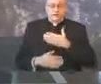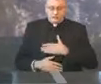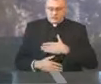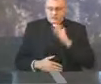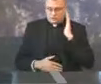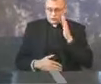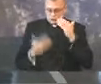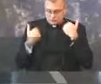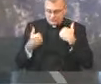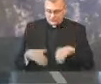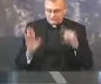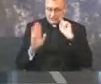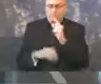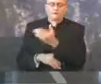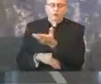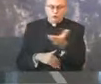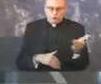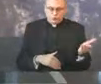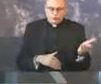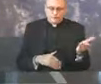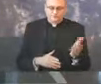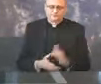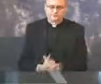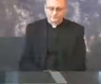which will be given up for you."